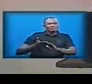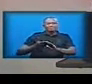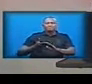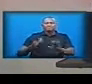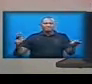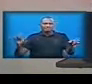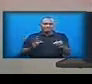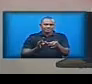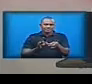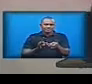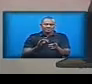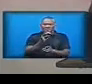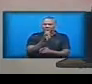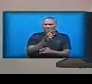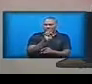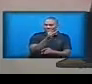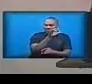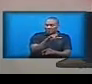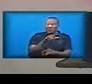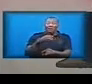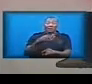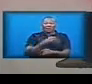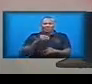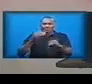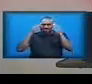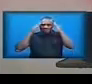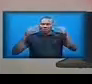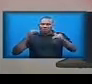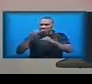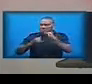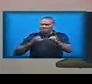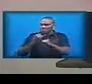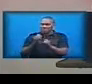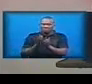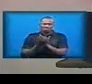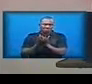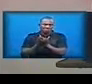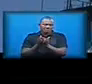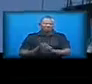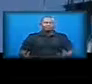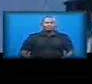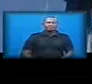joint partnership between Minergy International and Holland Shipyard BV, the manufacturers of the ship.